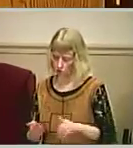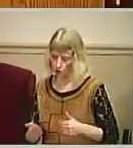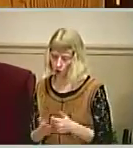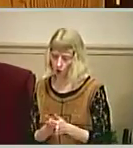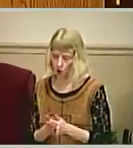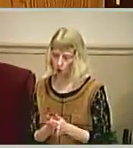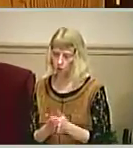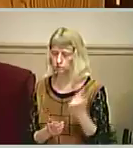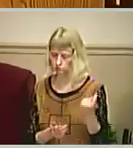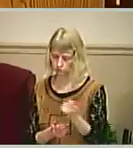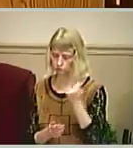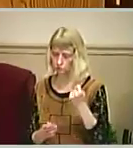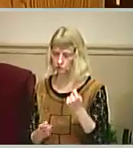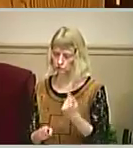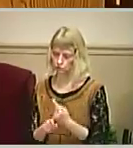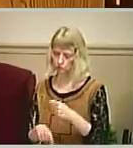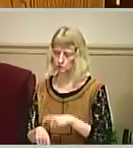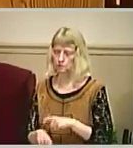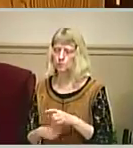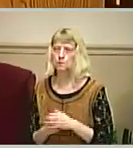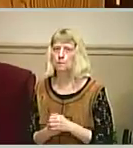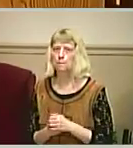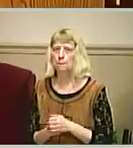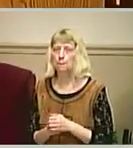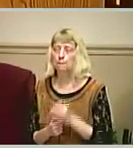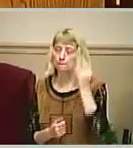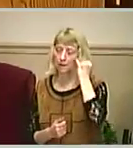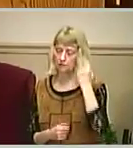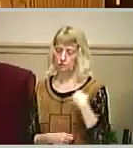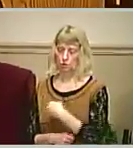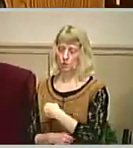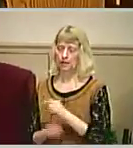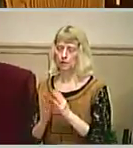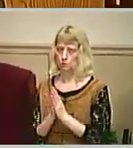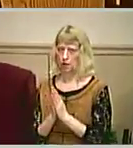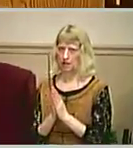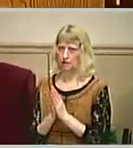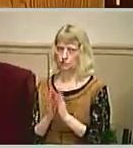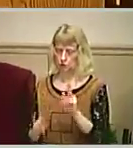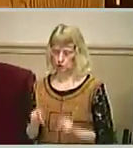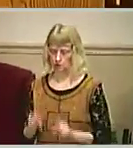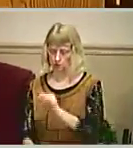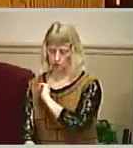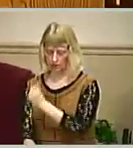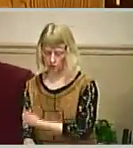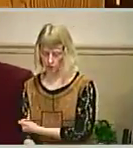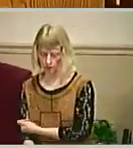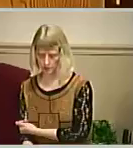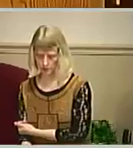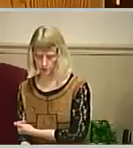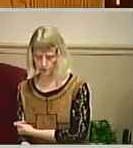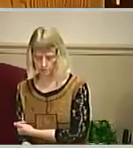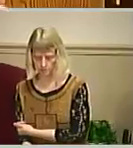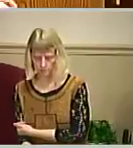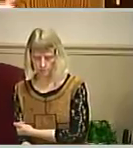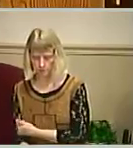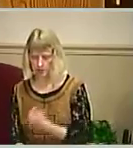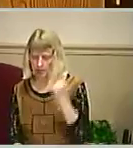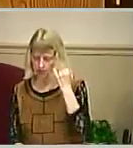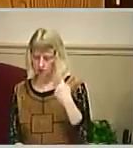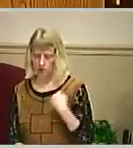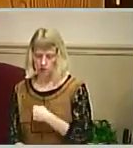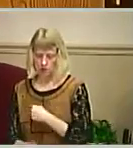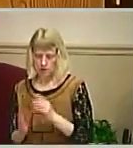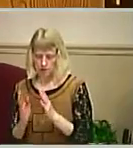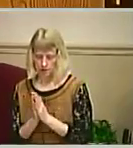to be testified in due time. If we pray for those in authority, and let's bring it down home, if we